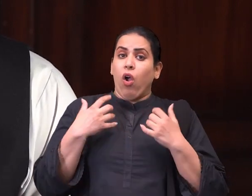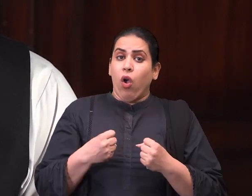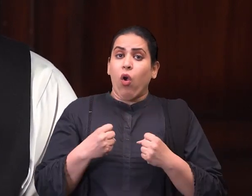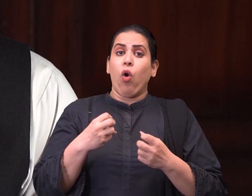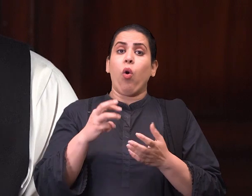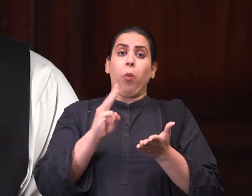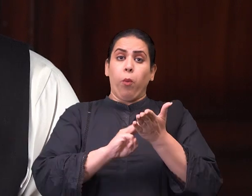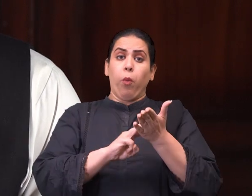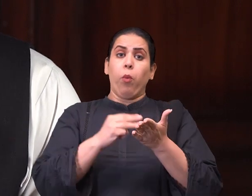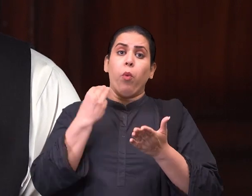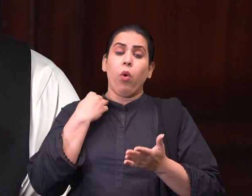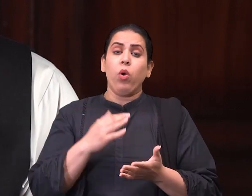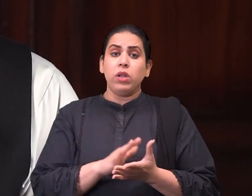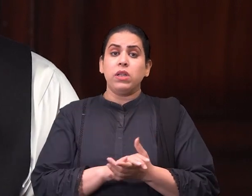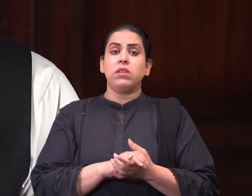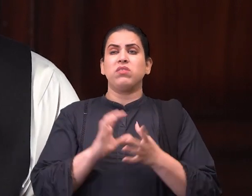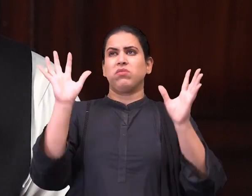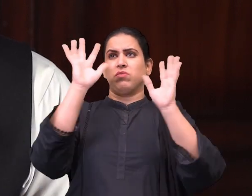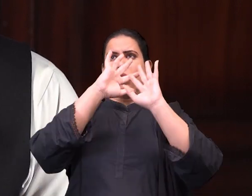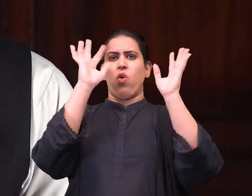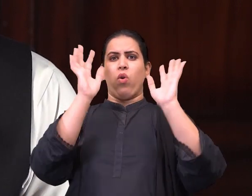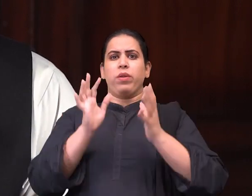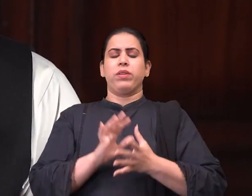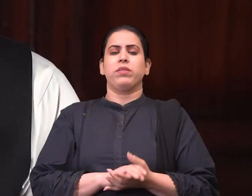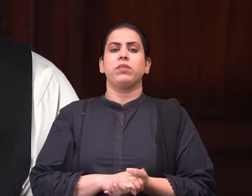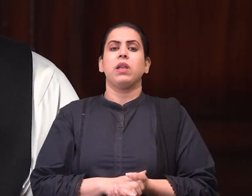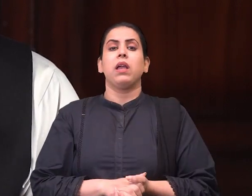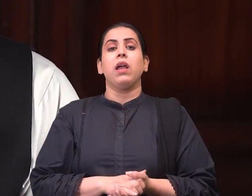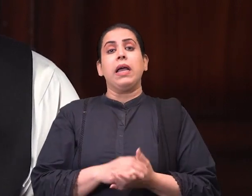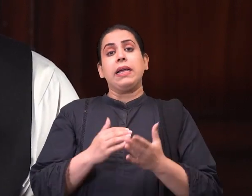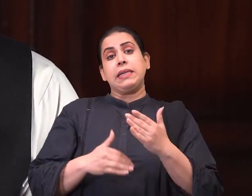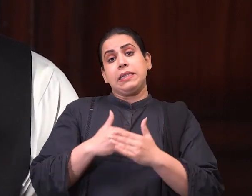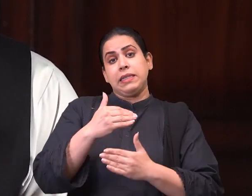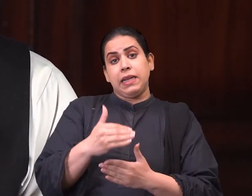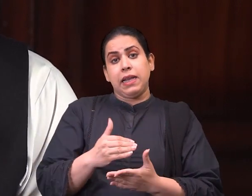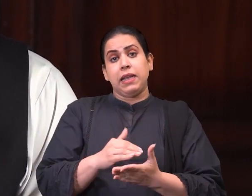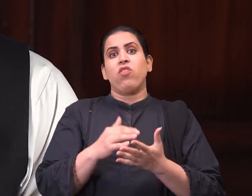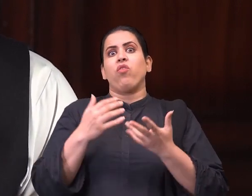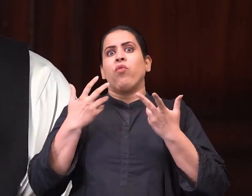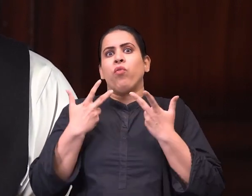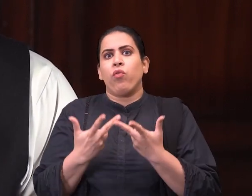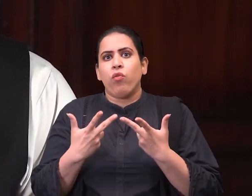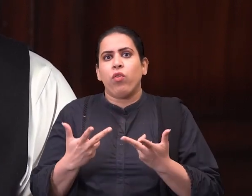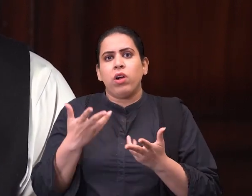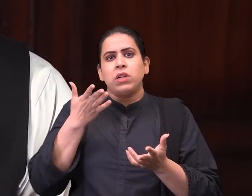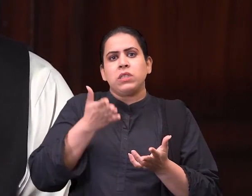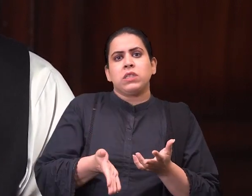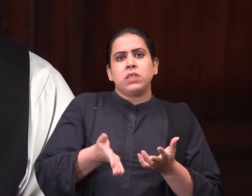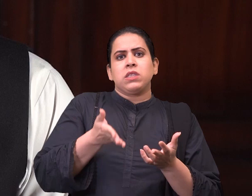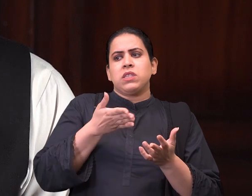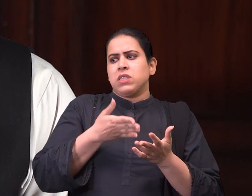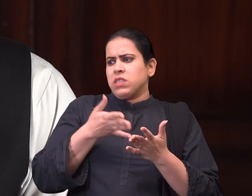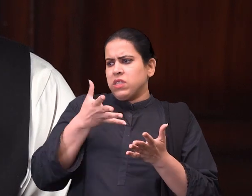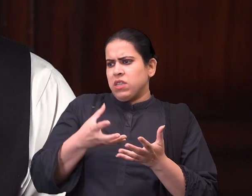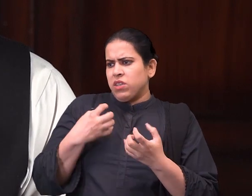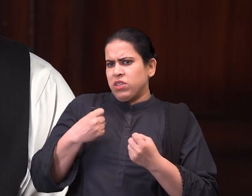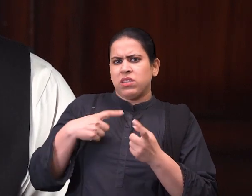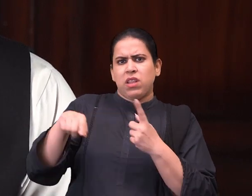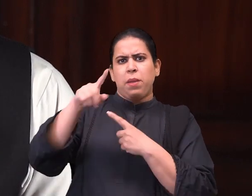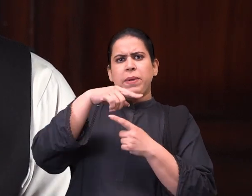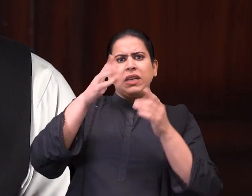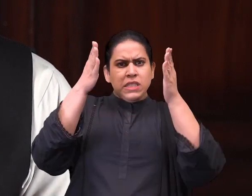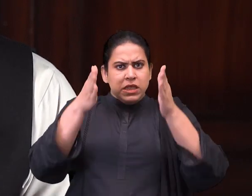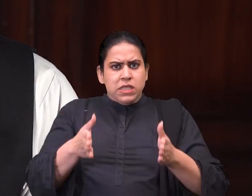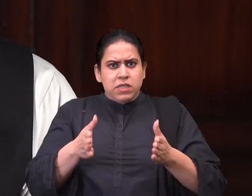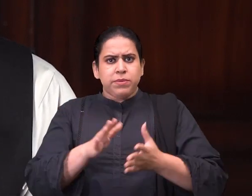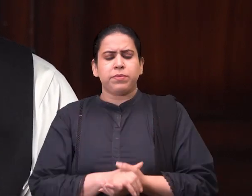hometown Multan suffering largely from the issue of smog. I began to ponder, what is this acrid air doing